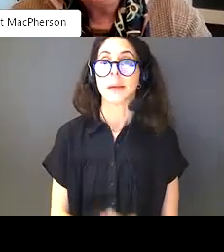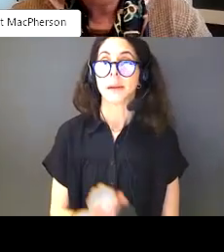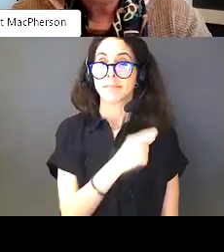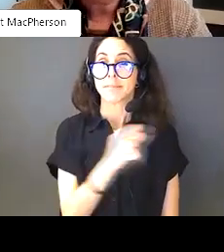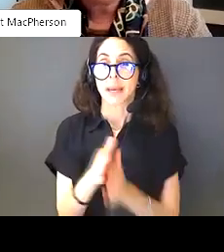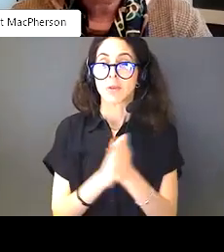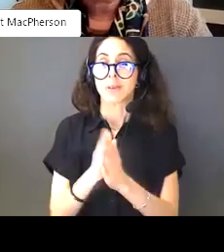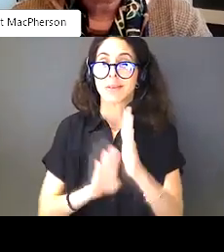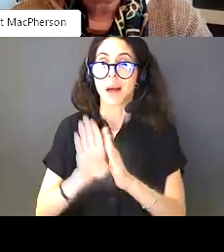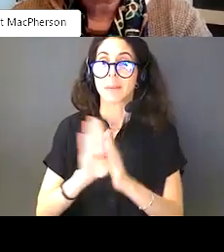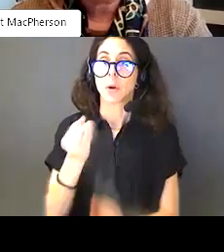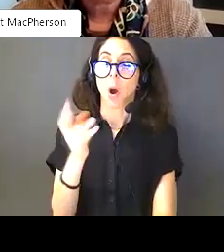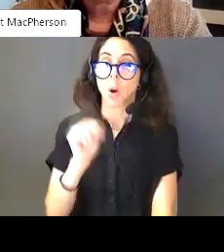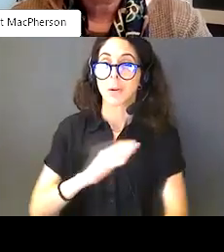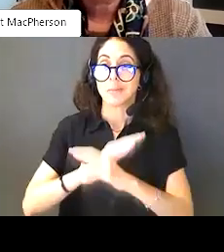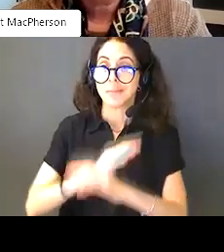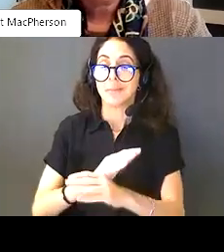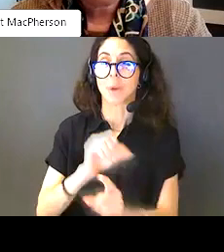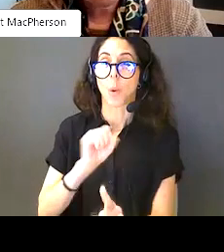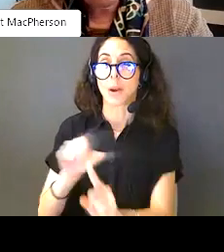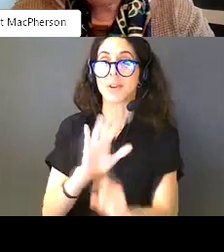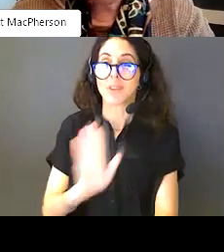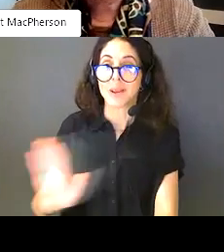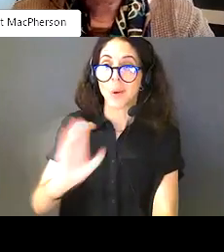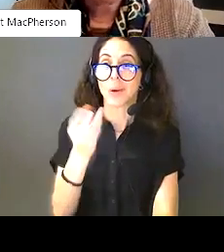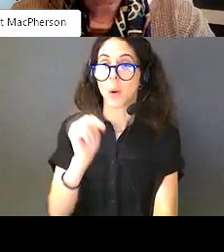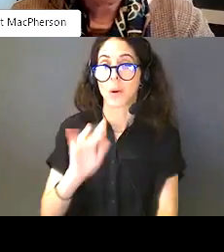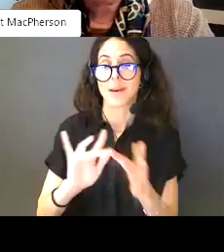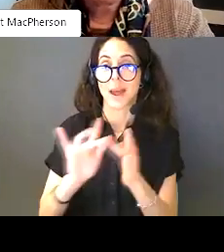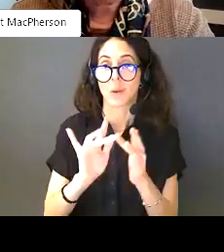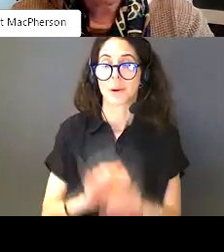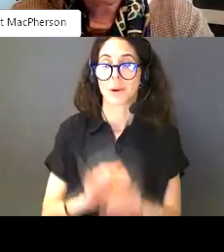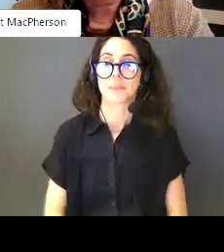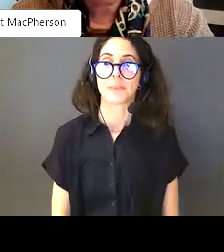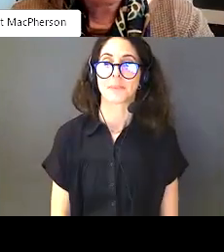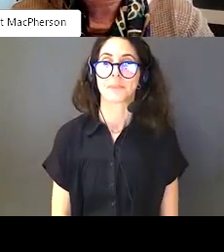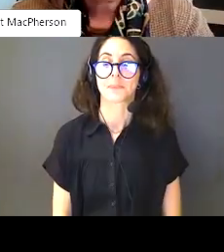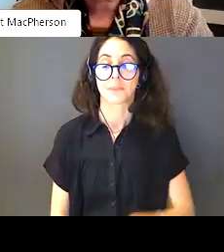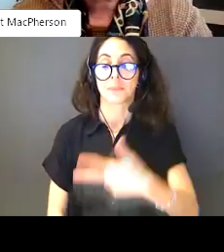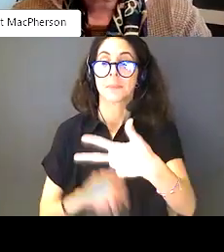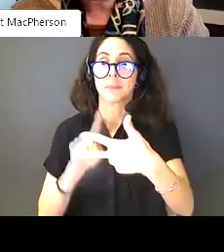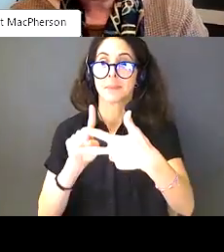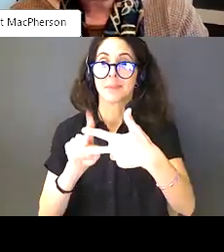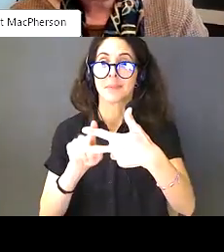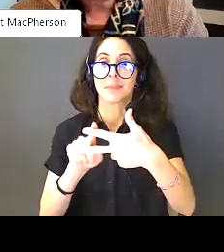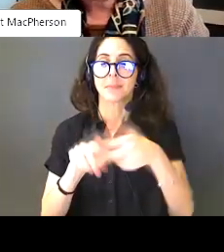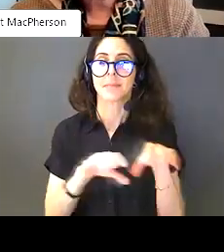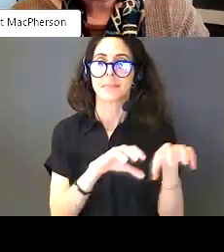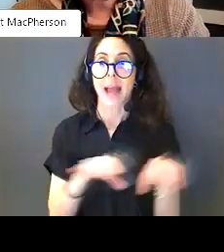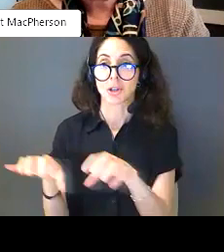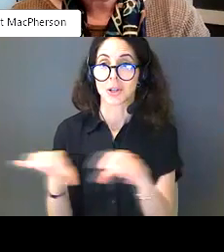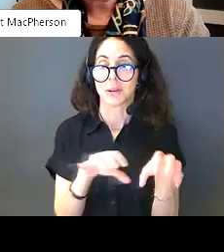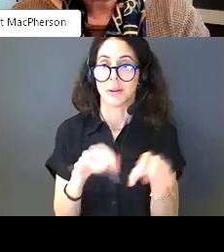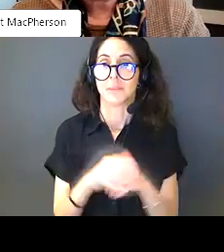prevention orientation at your network. The second section is about action. So we talk